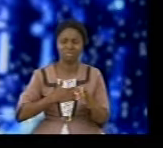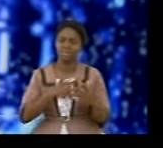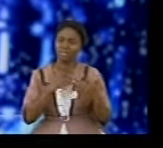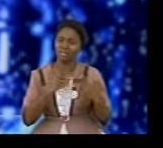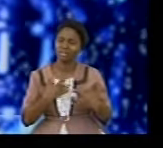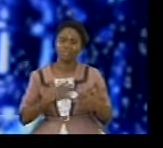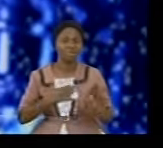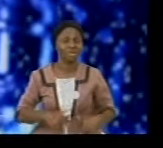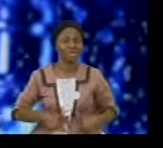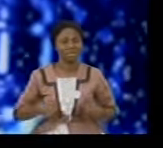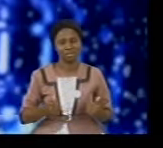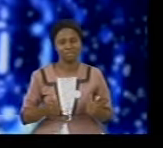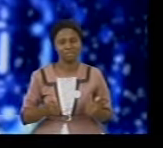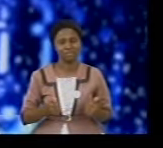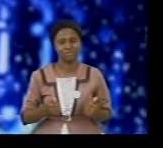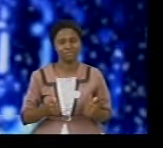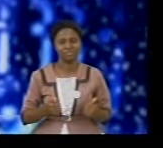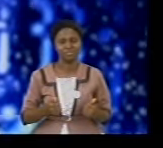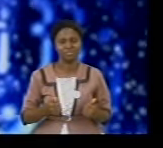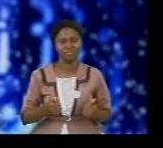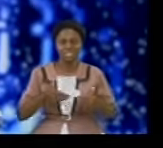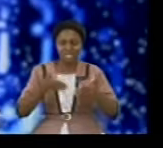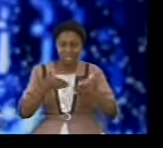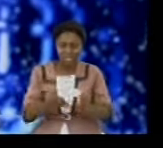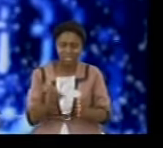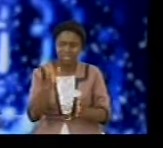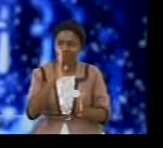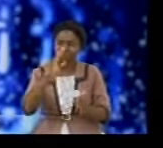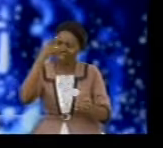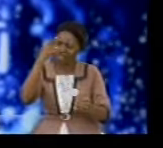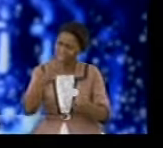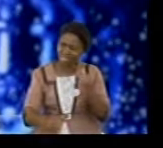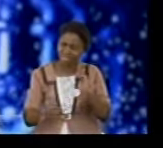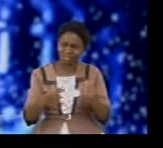Let there be an end upon the sinful life that I've been living.